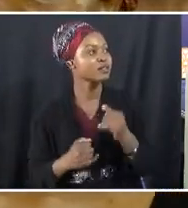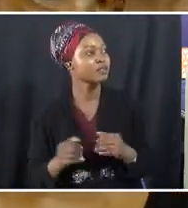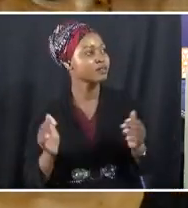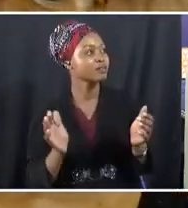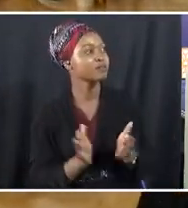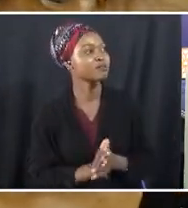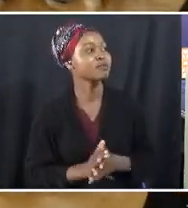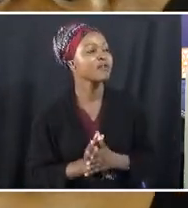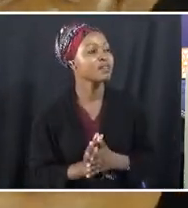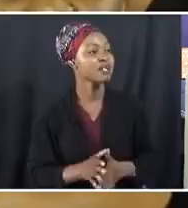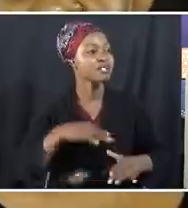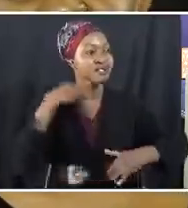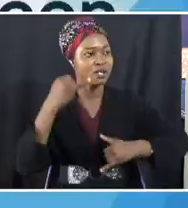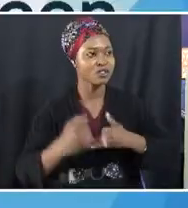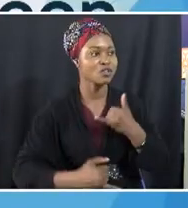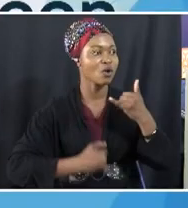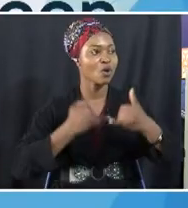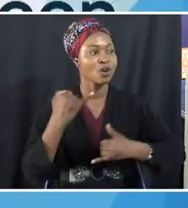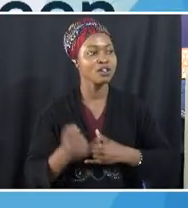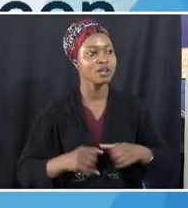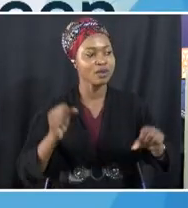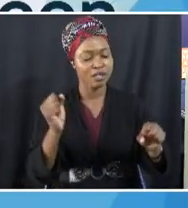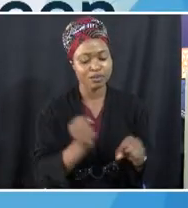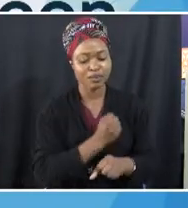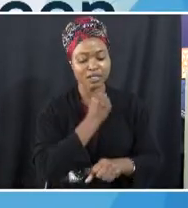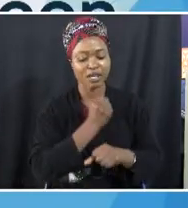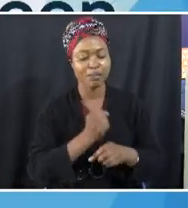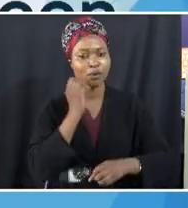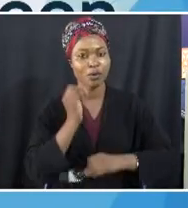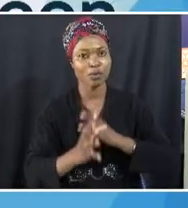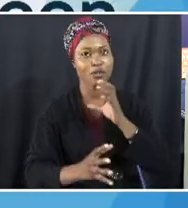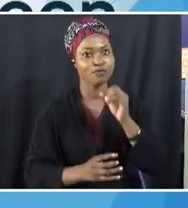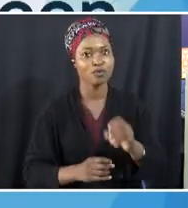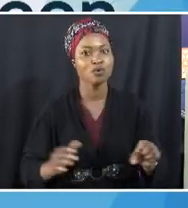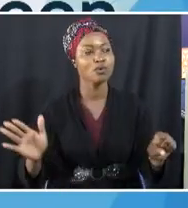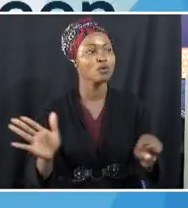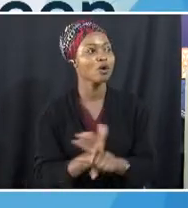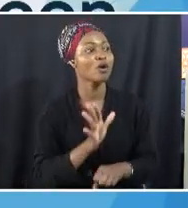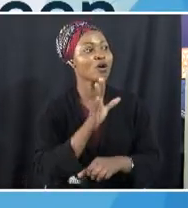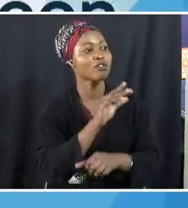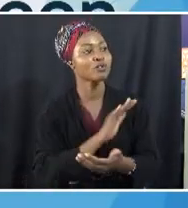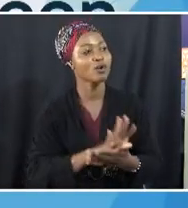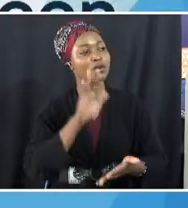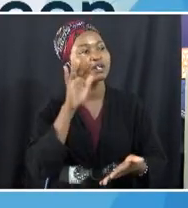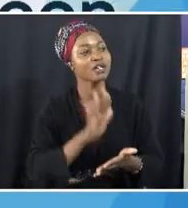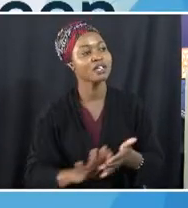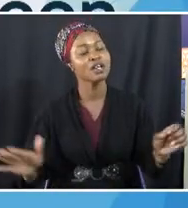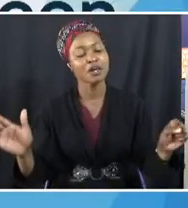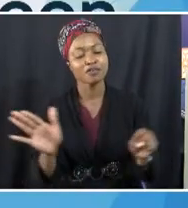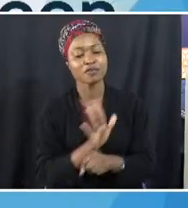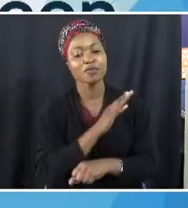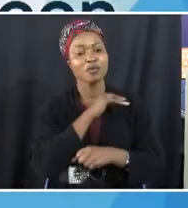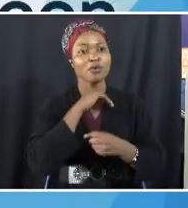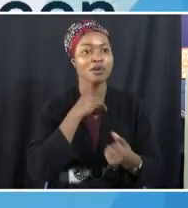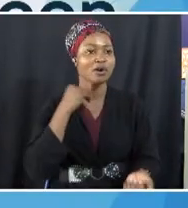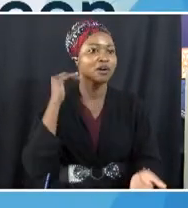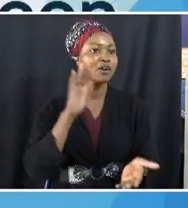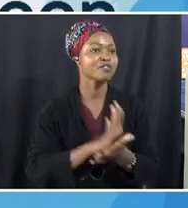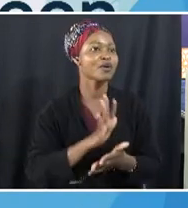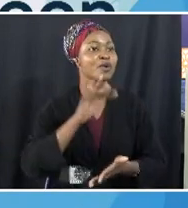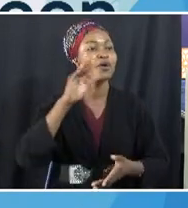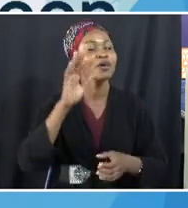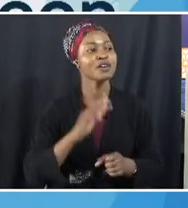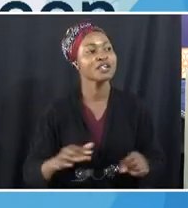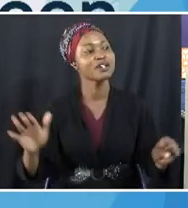sin. It is joy unspeakable and full of glory, full